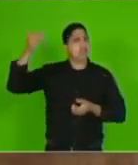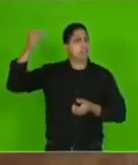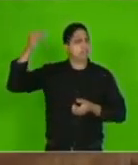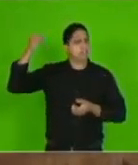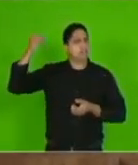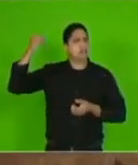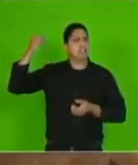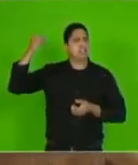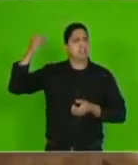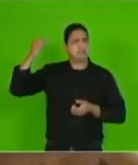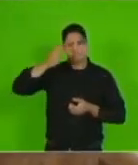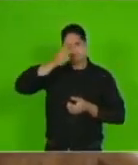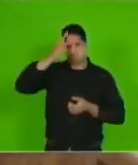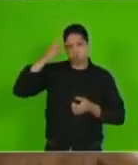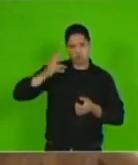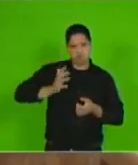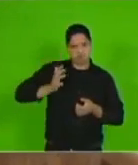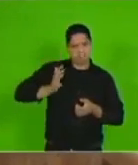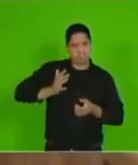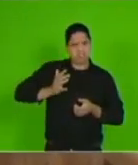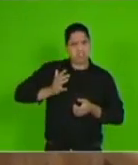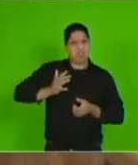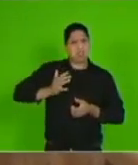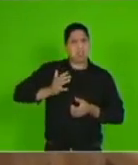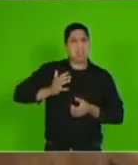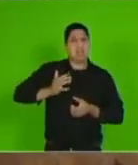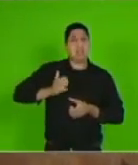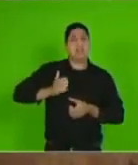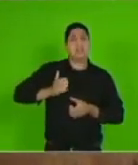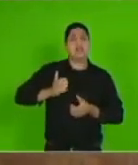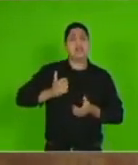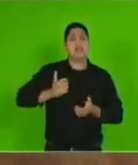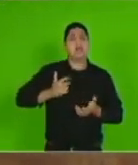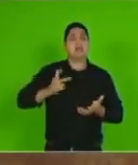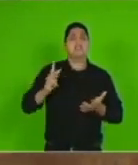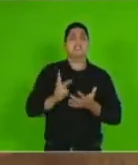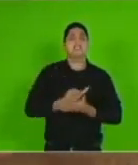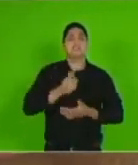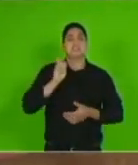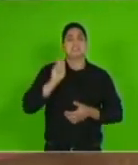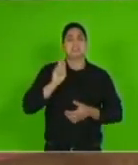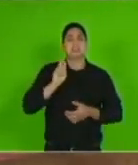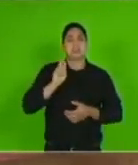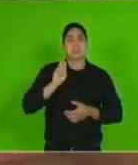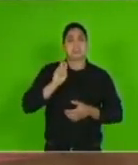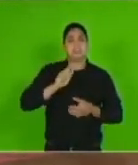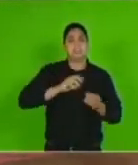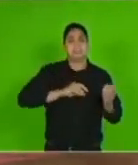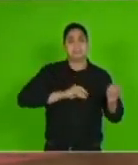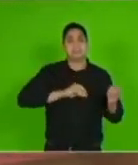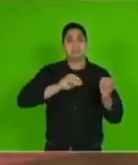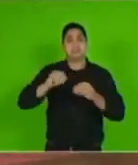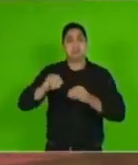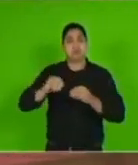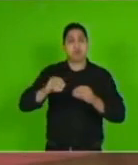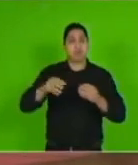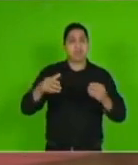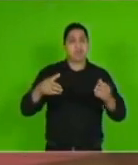Is in that time, the man who was rich, he